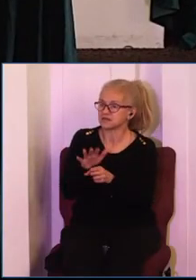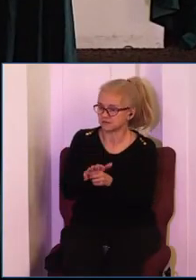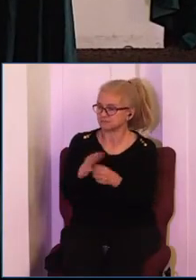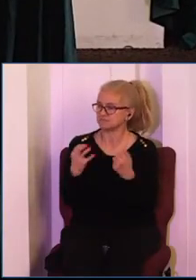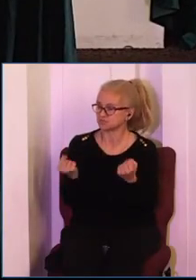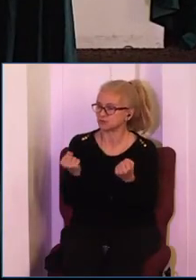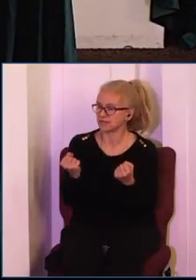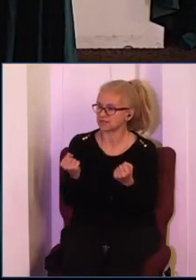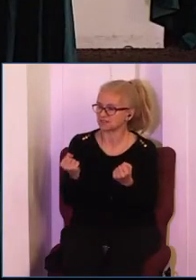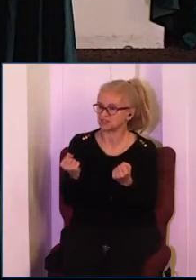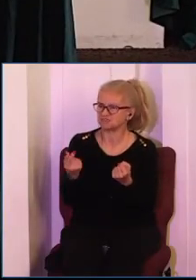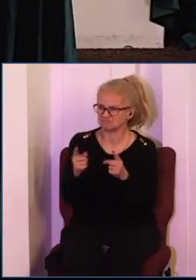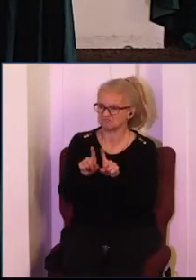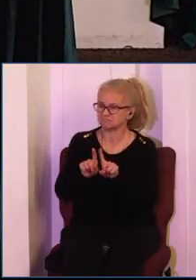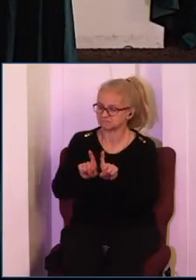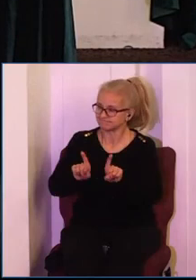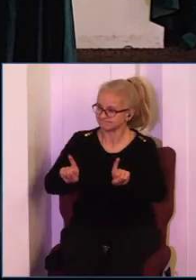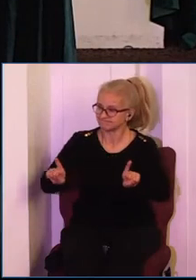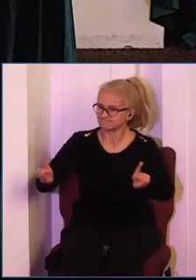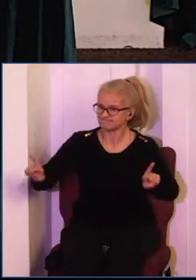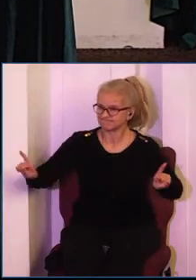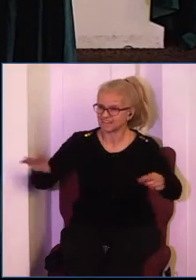continue hurting one another.